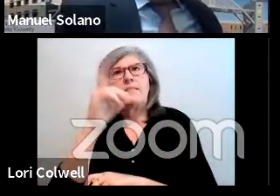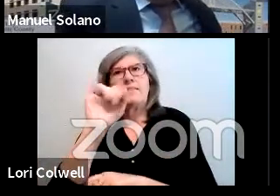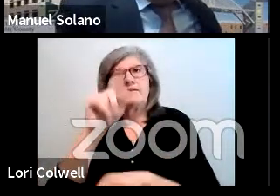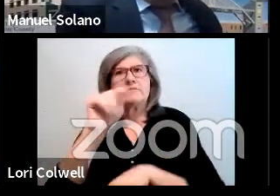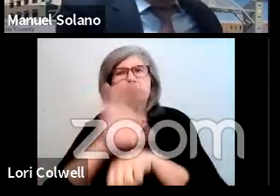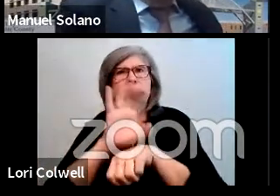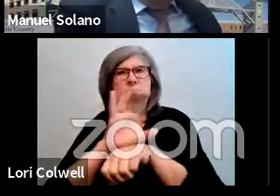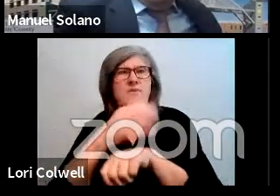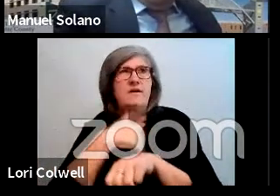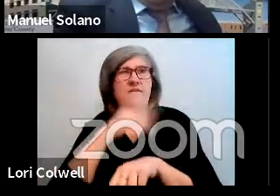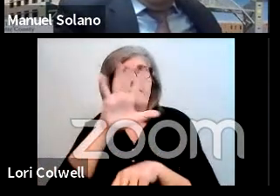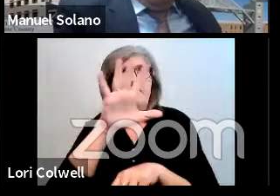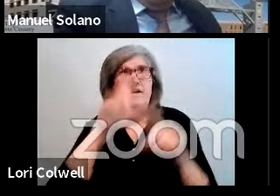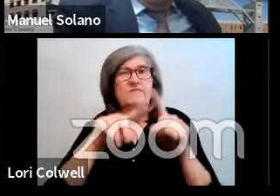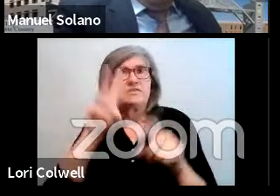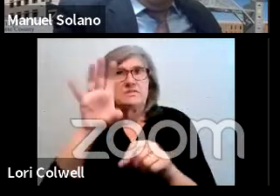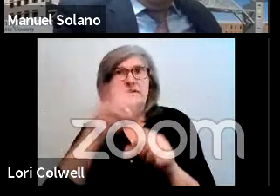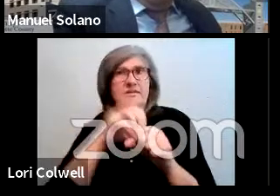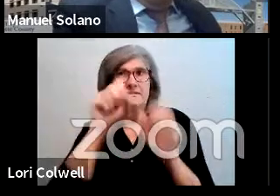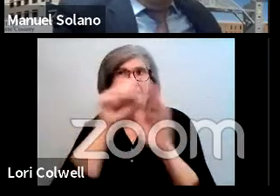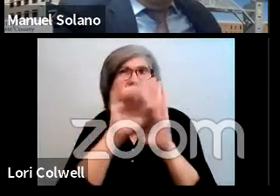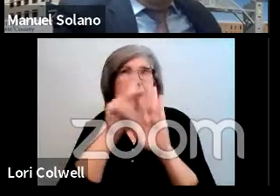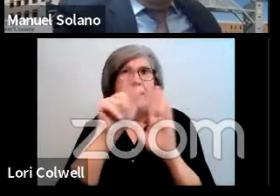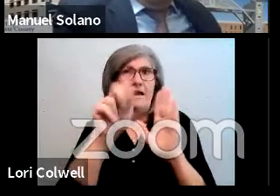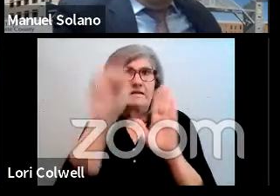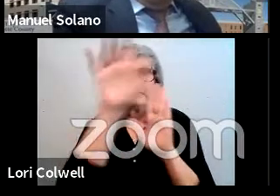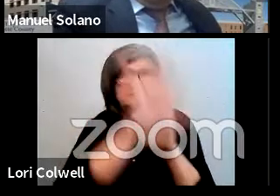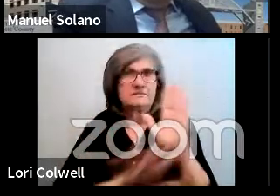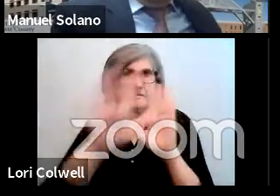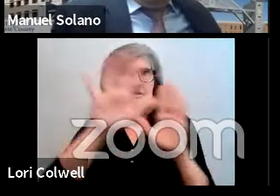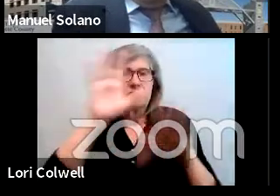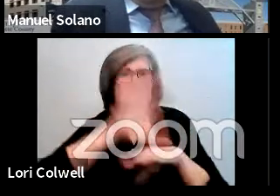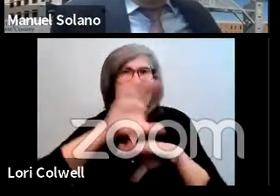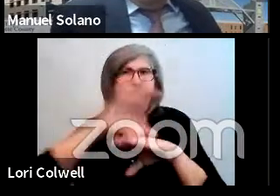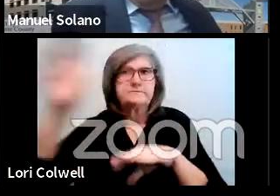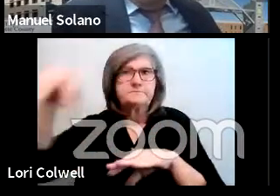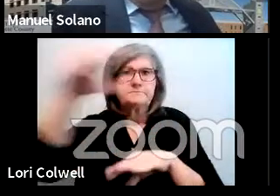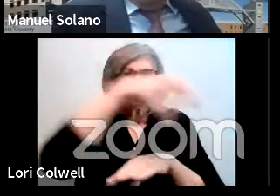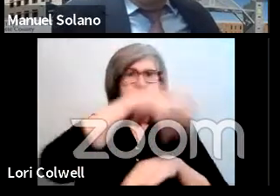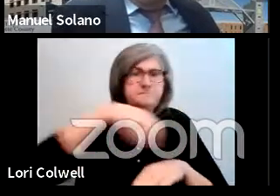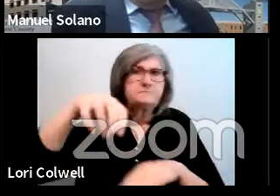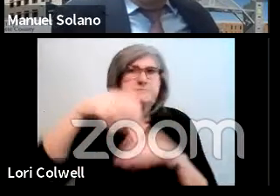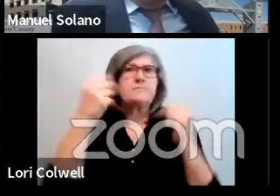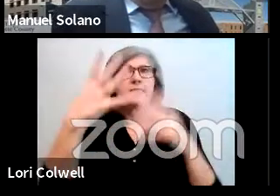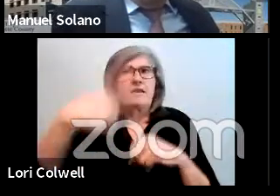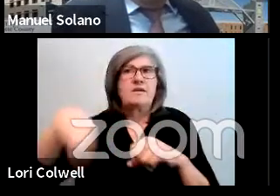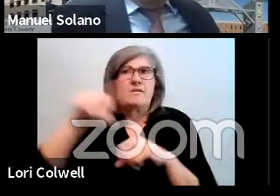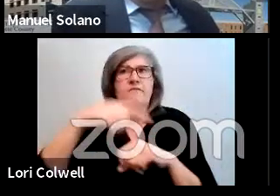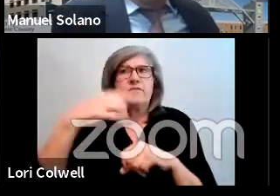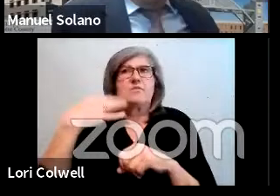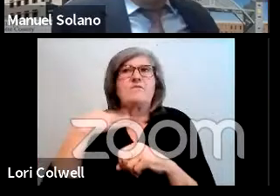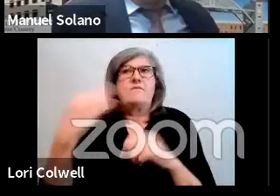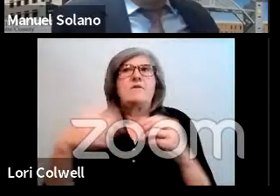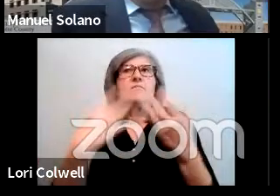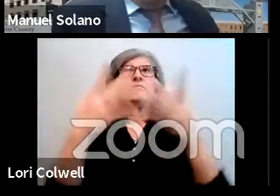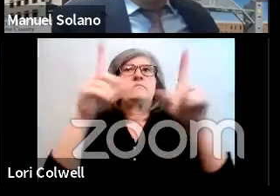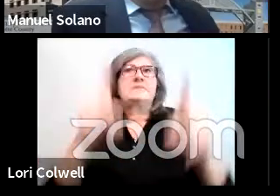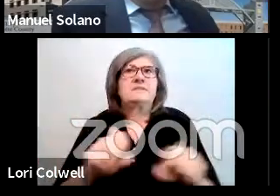across the state of Kansas. Many of them have volunteered to provide testing in their